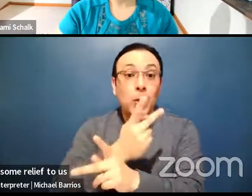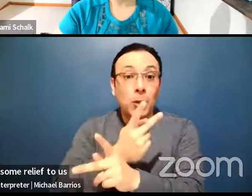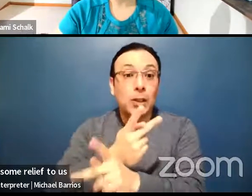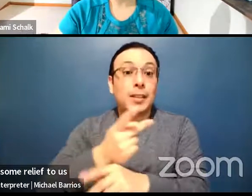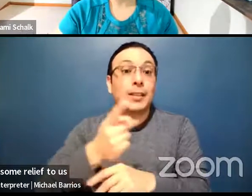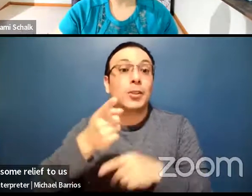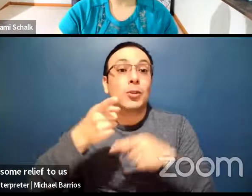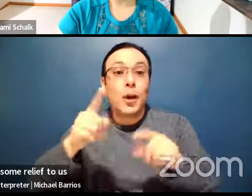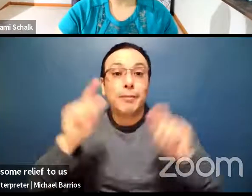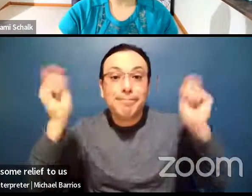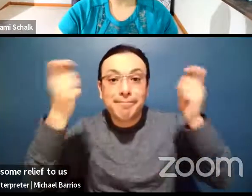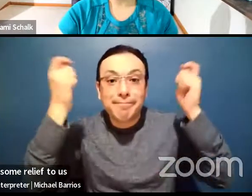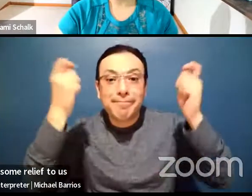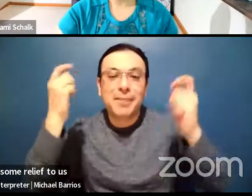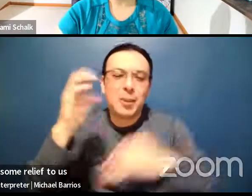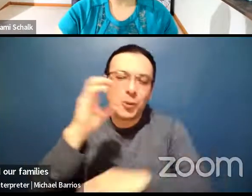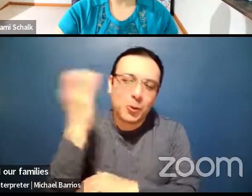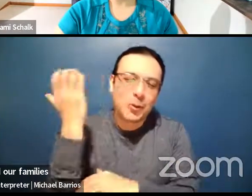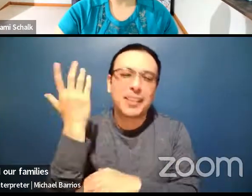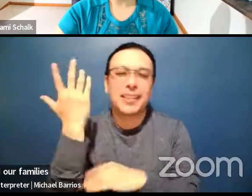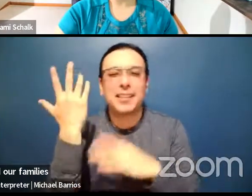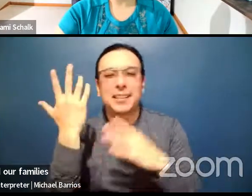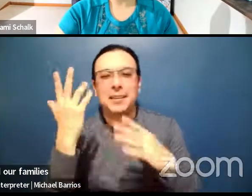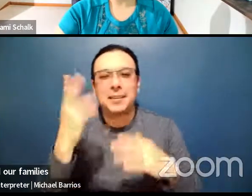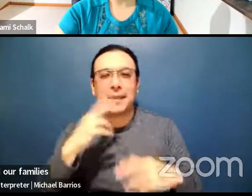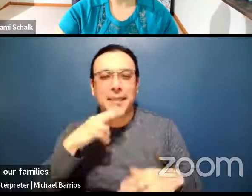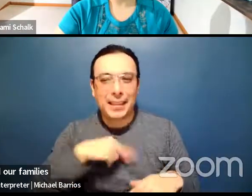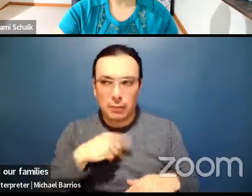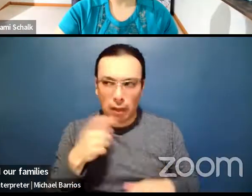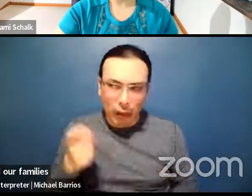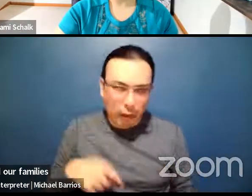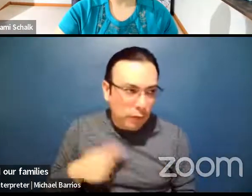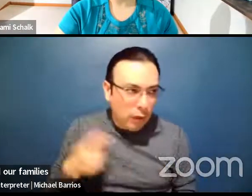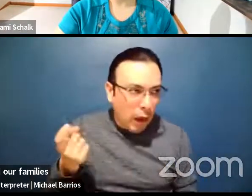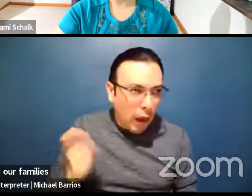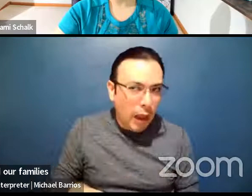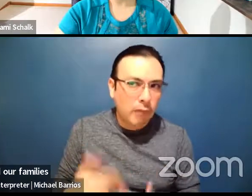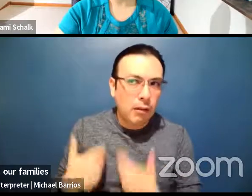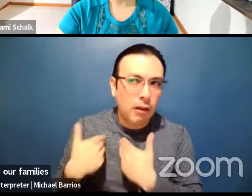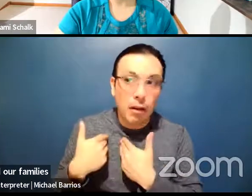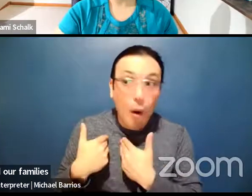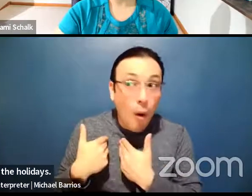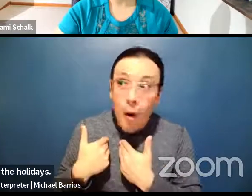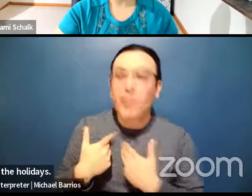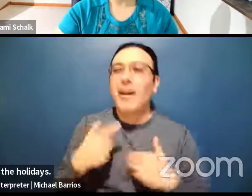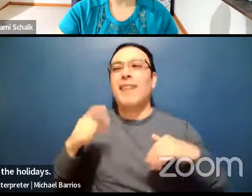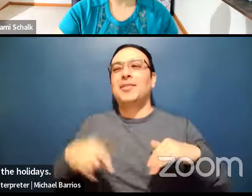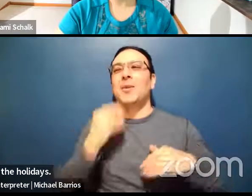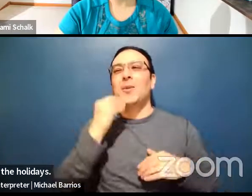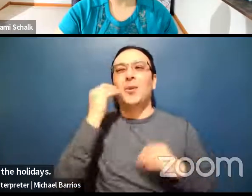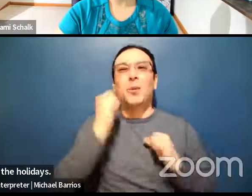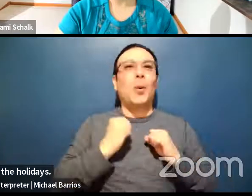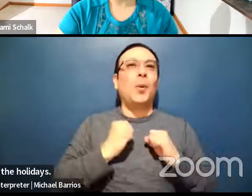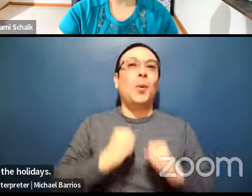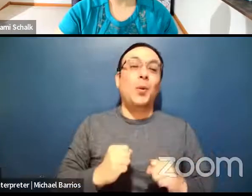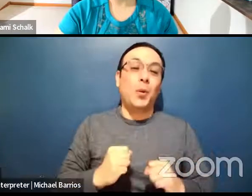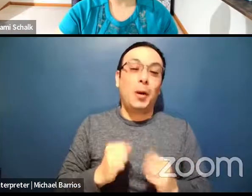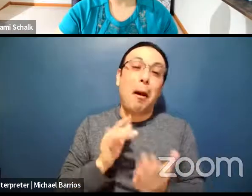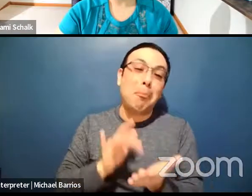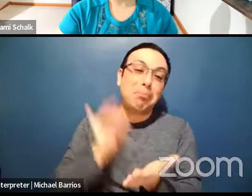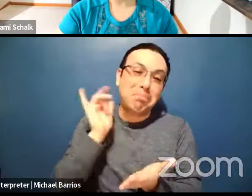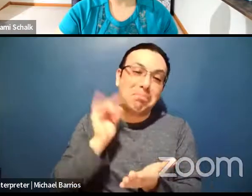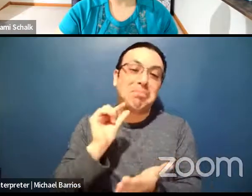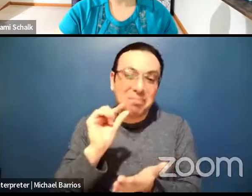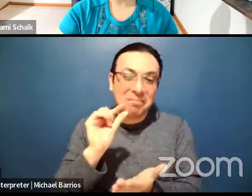high. All the while, we have drawn upon time-honored queer and crip strategies to maintain connection